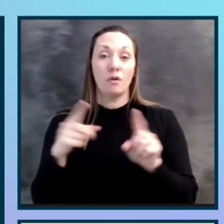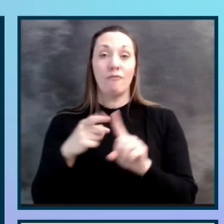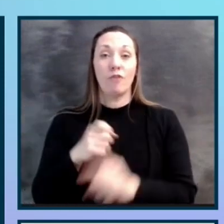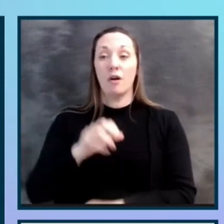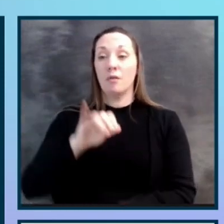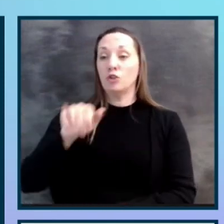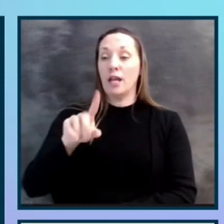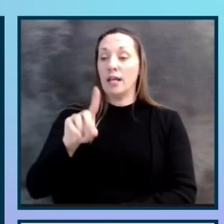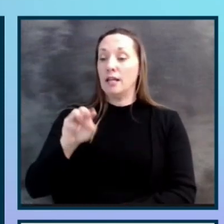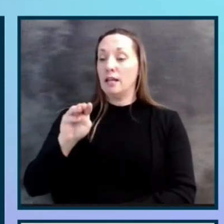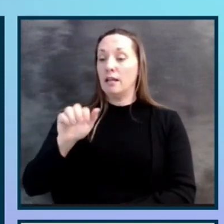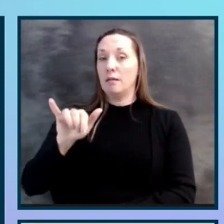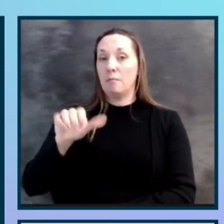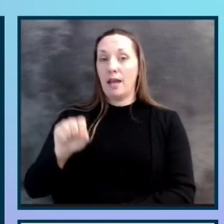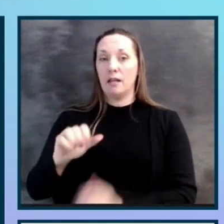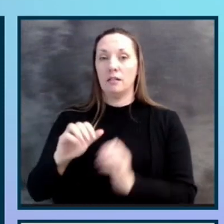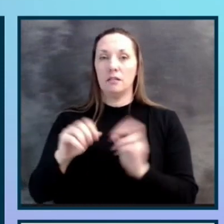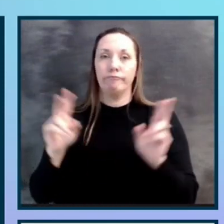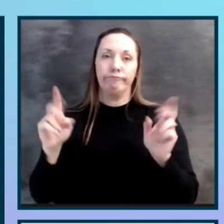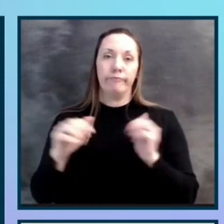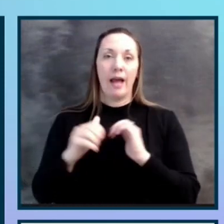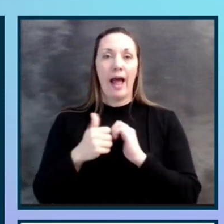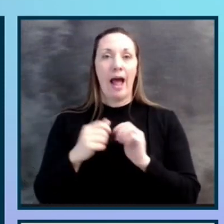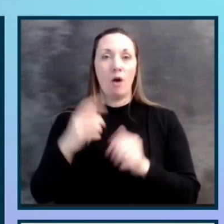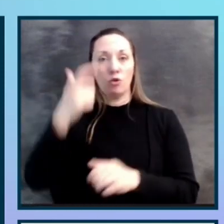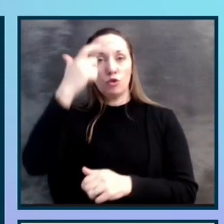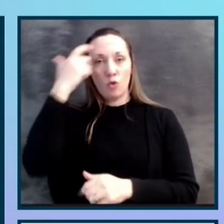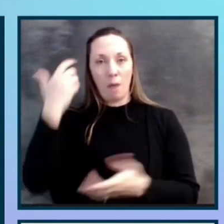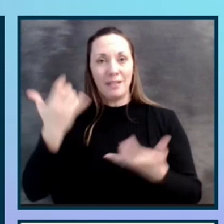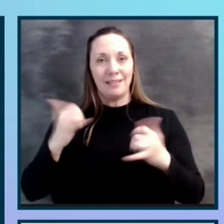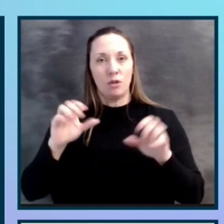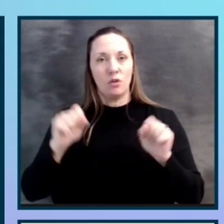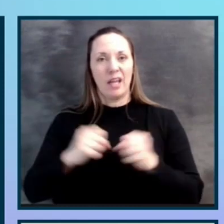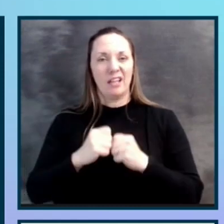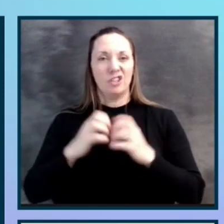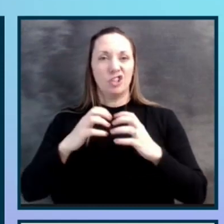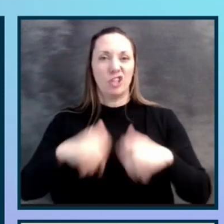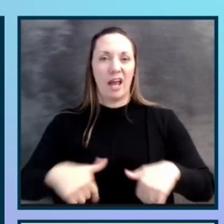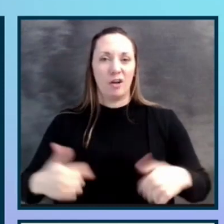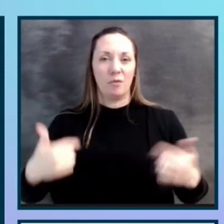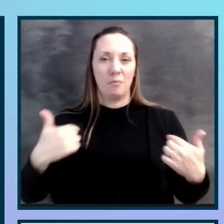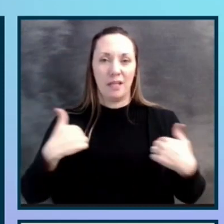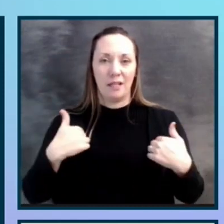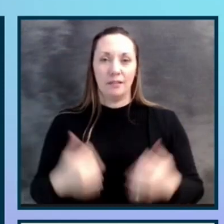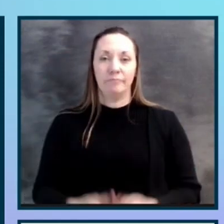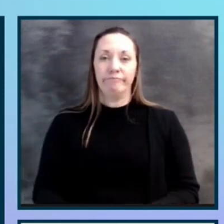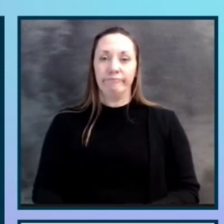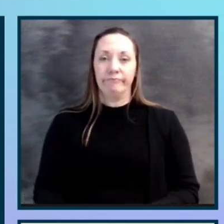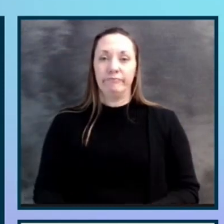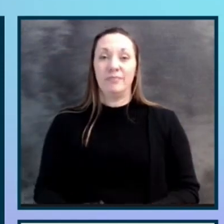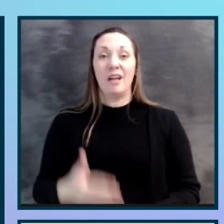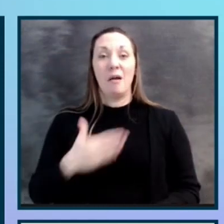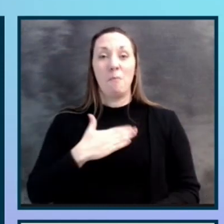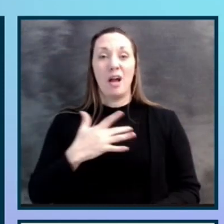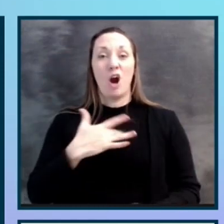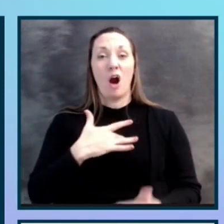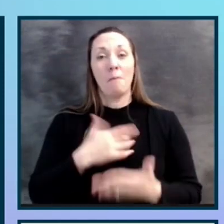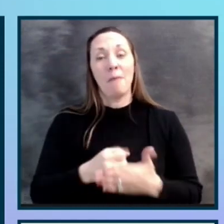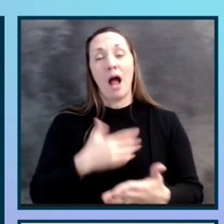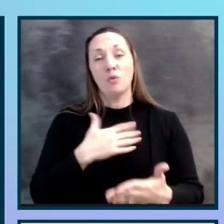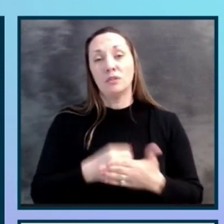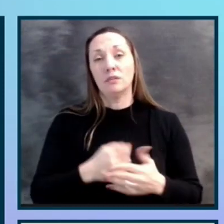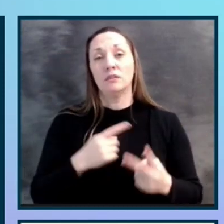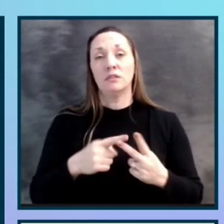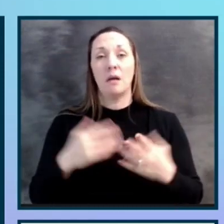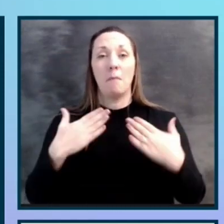Mays from How Trauma Can Still Shatter Me on the Mighty. My heart pounds, my